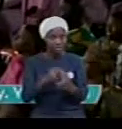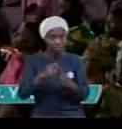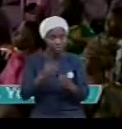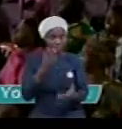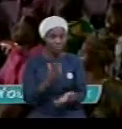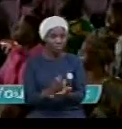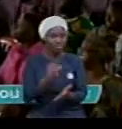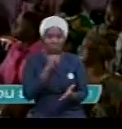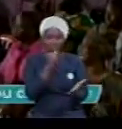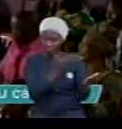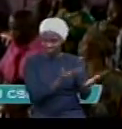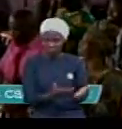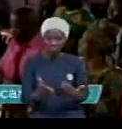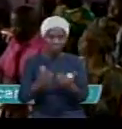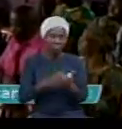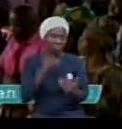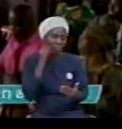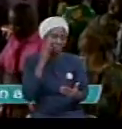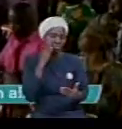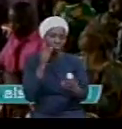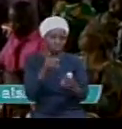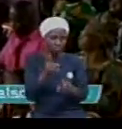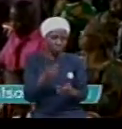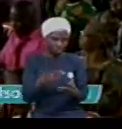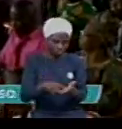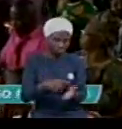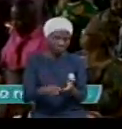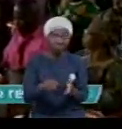Just check. God has done it.